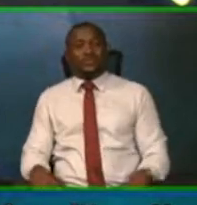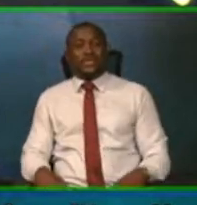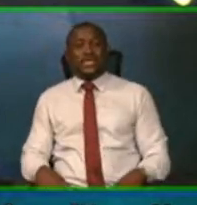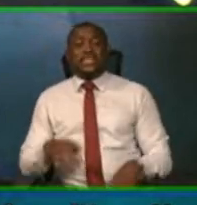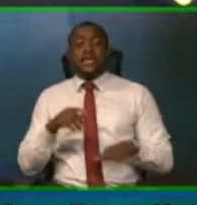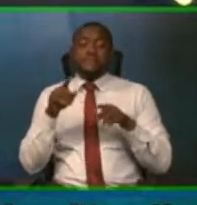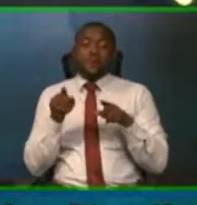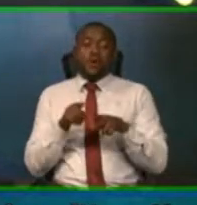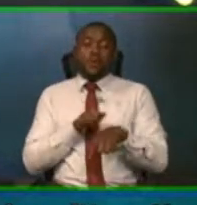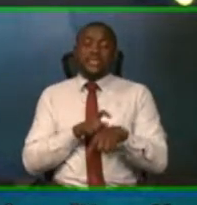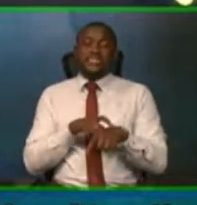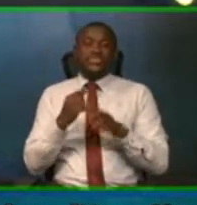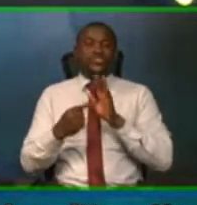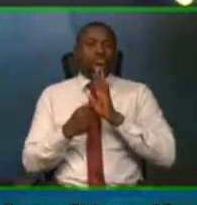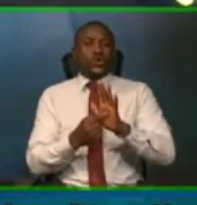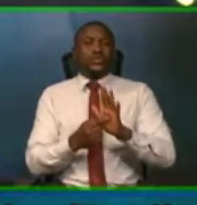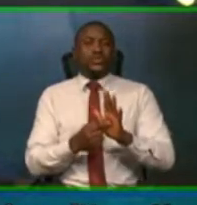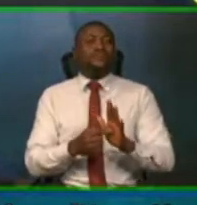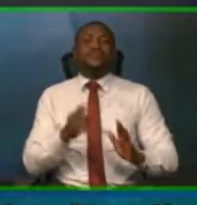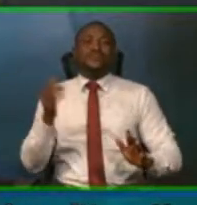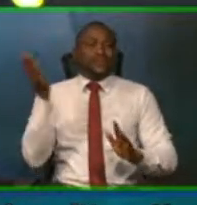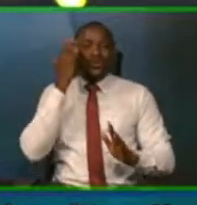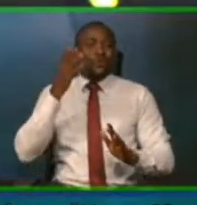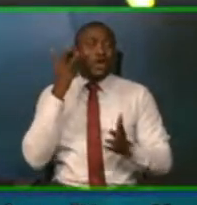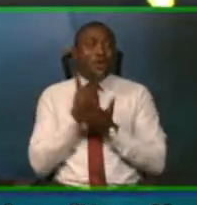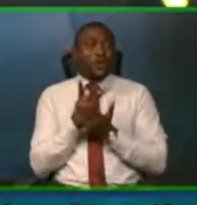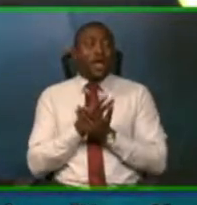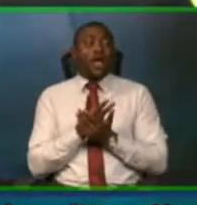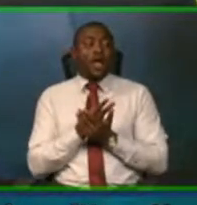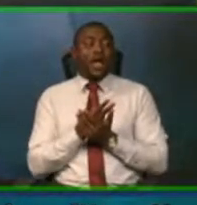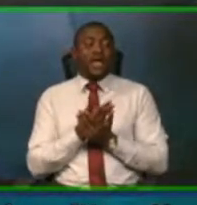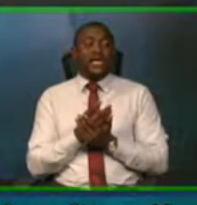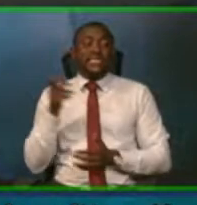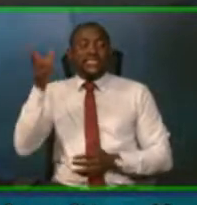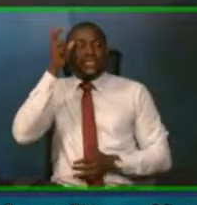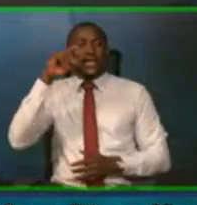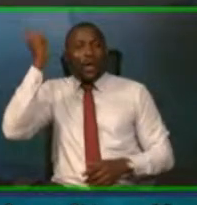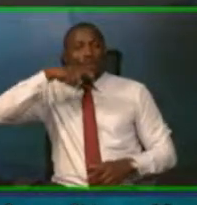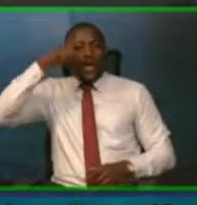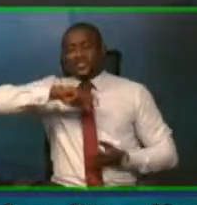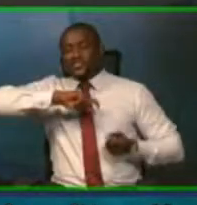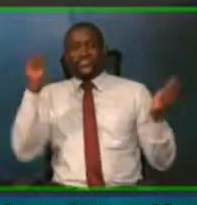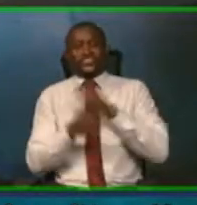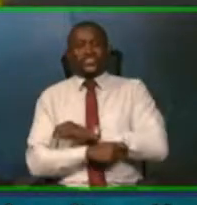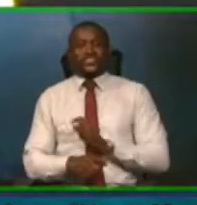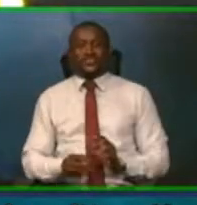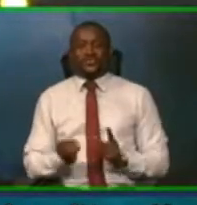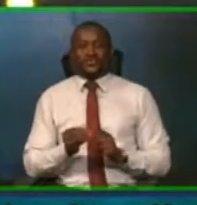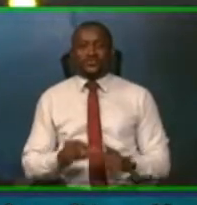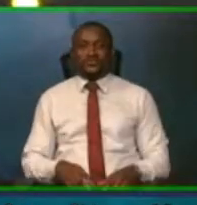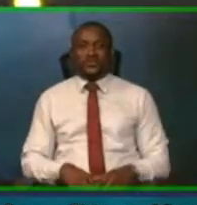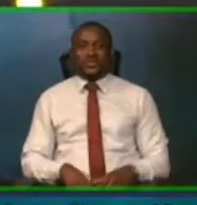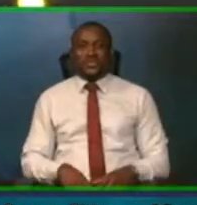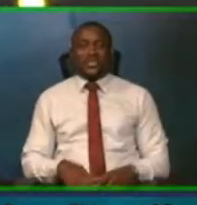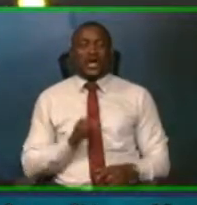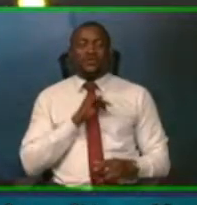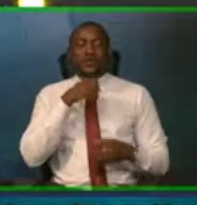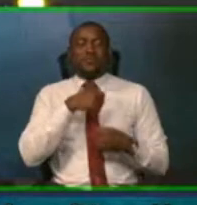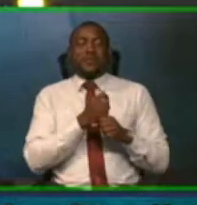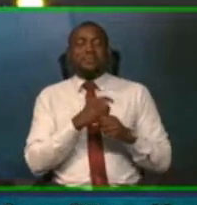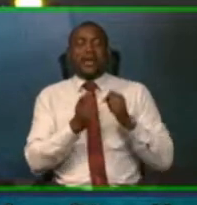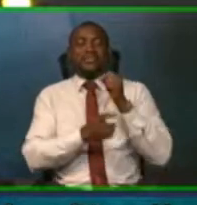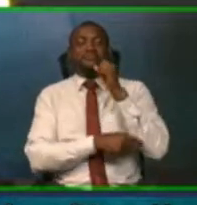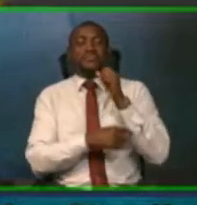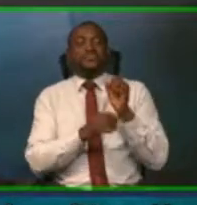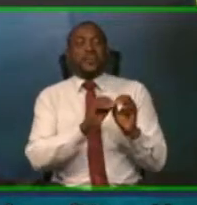he demonstrated supremacy to the word, Satan also switched. That means I will not make my temptation so obvious. I